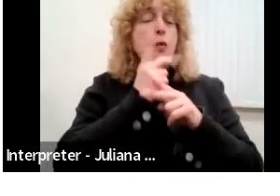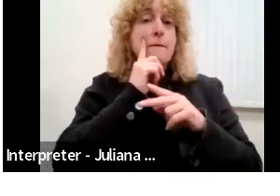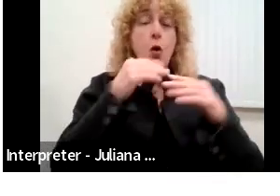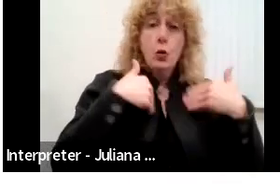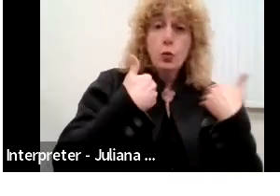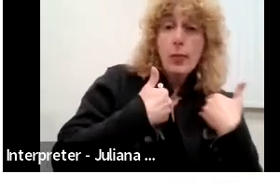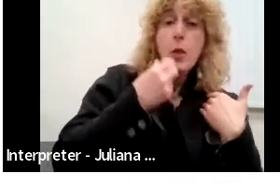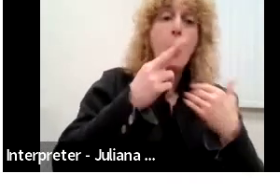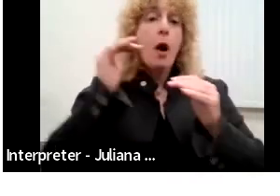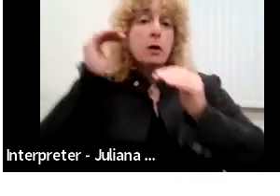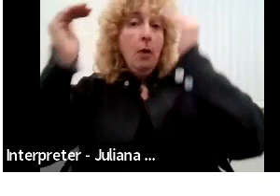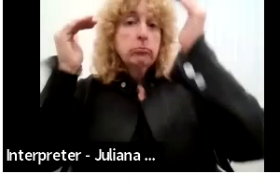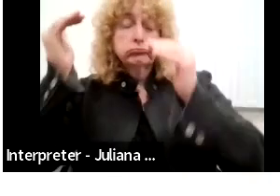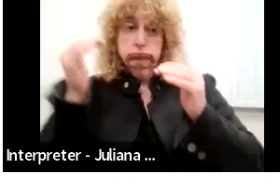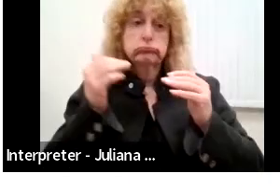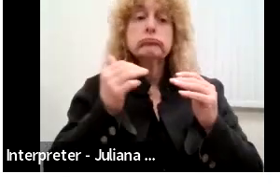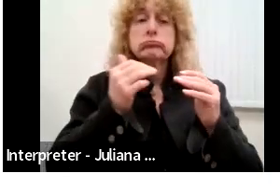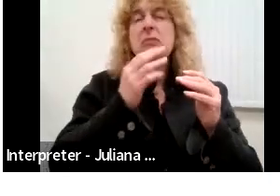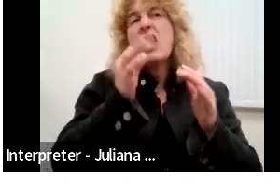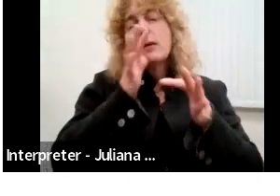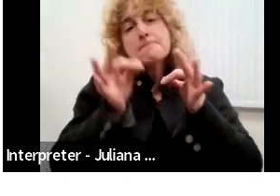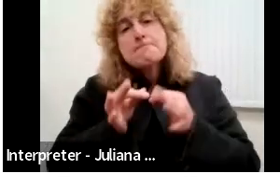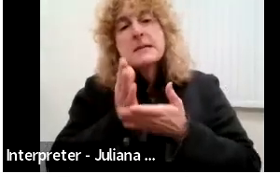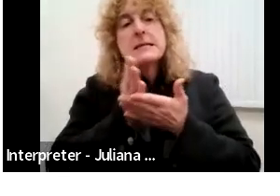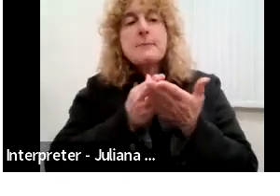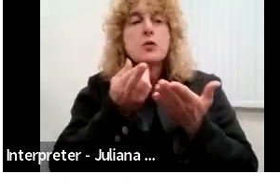adults. And then we'll go over some resources that are out there.